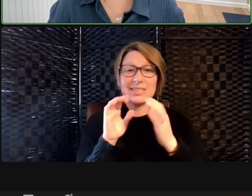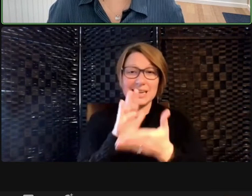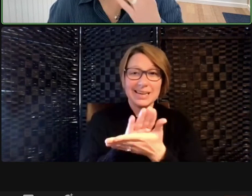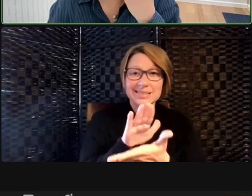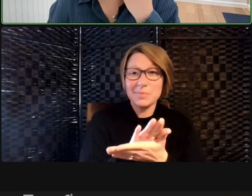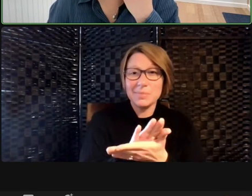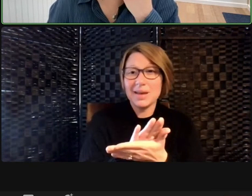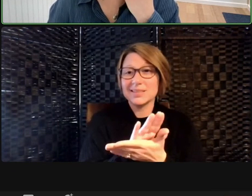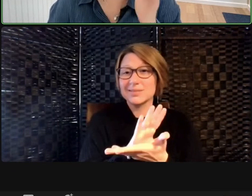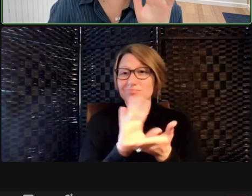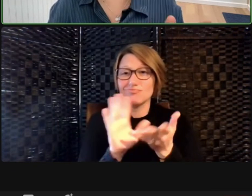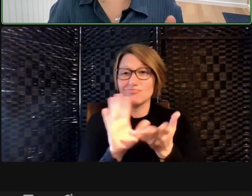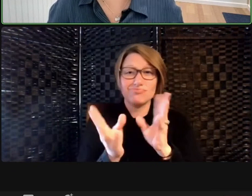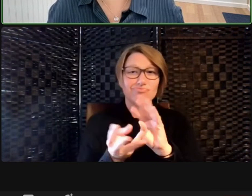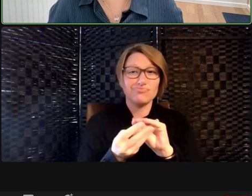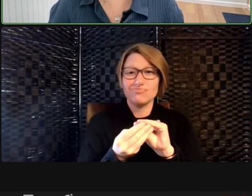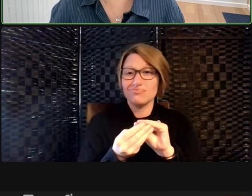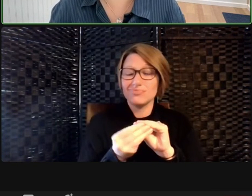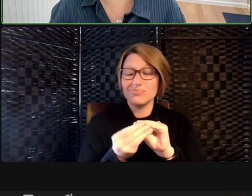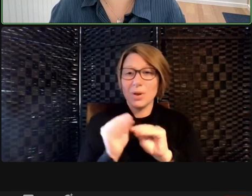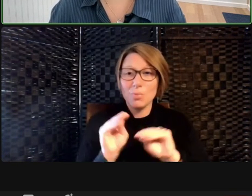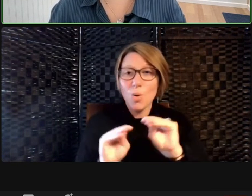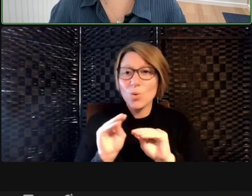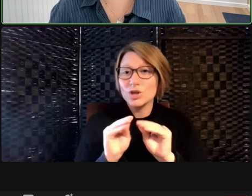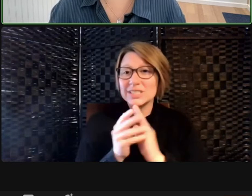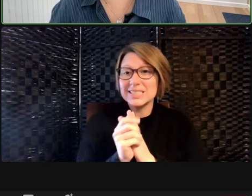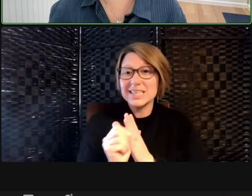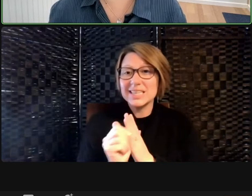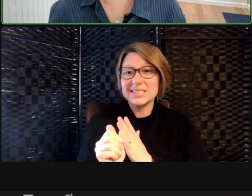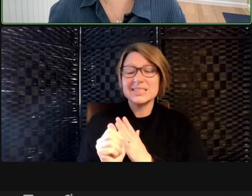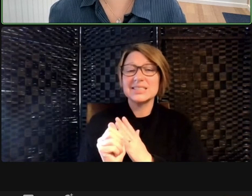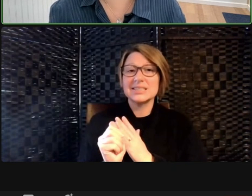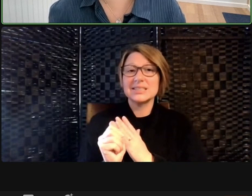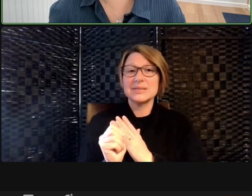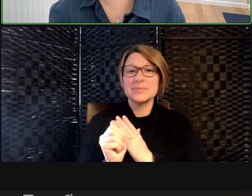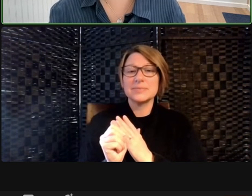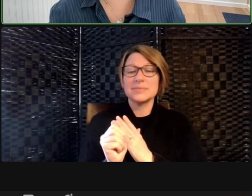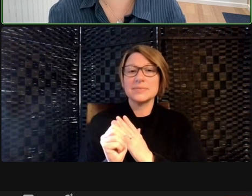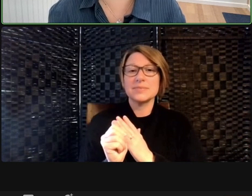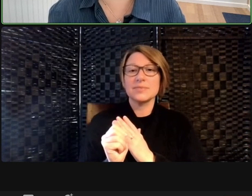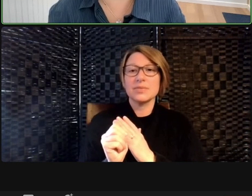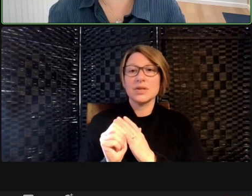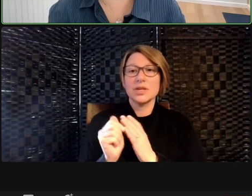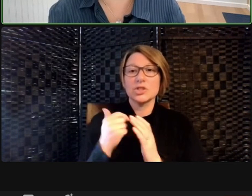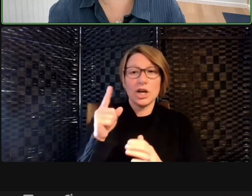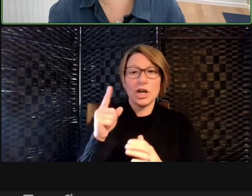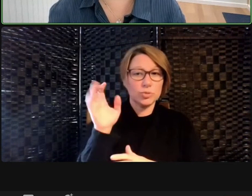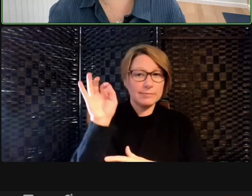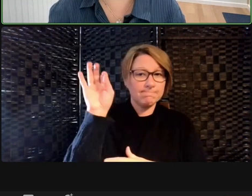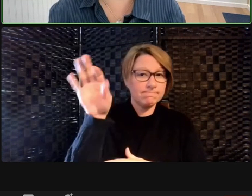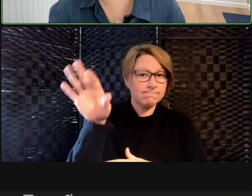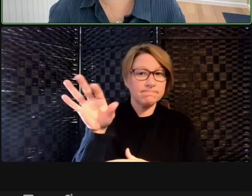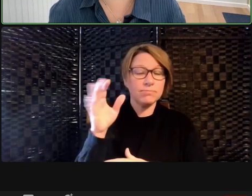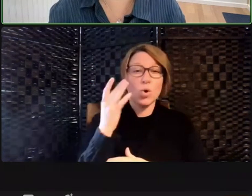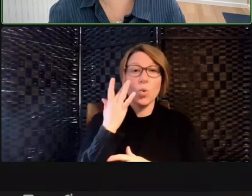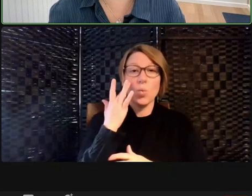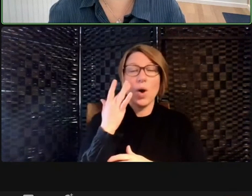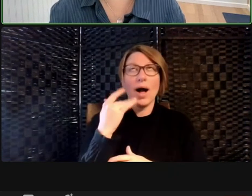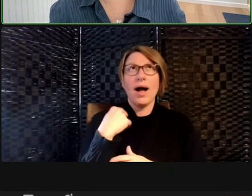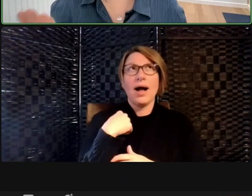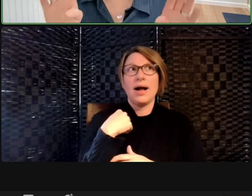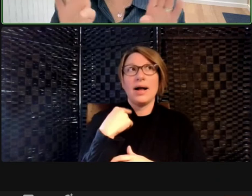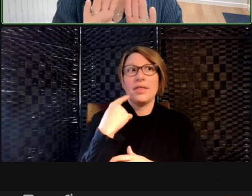academics to motor skills and things like that. So that's something I just wanted to make a plug for, because when I really think about what I